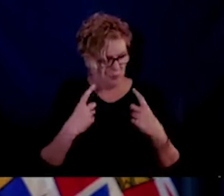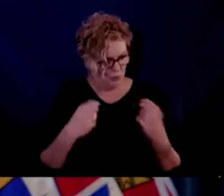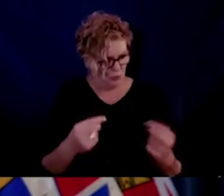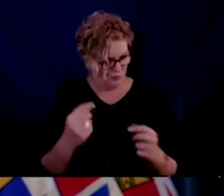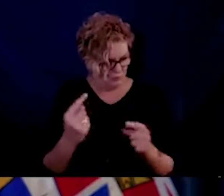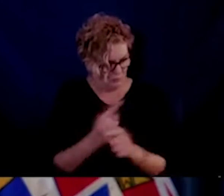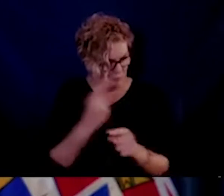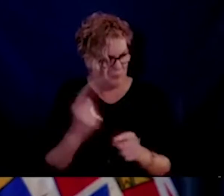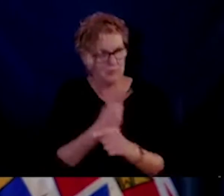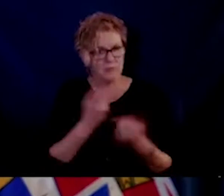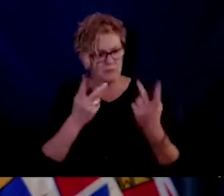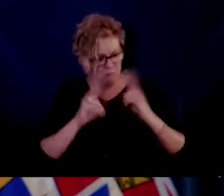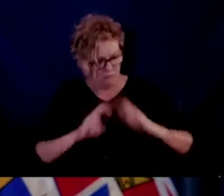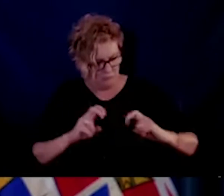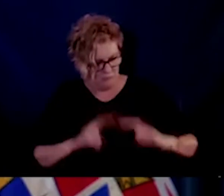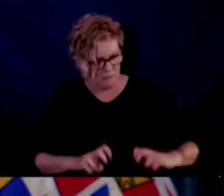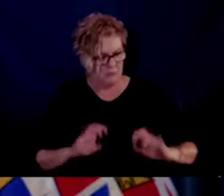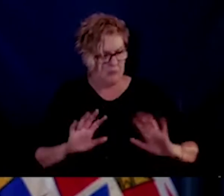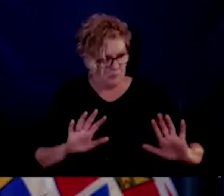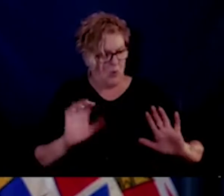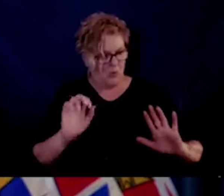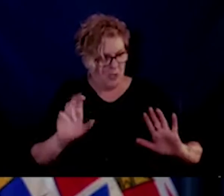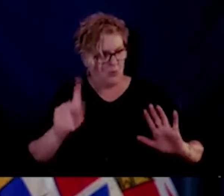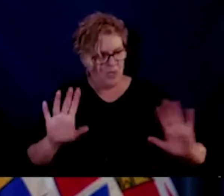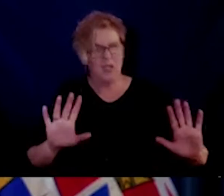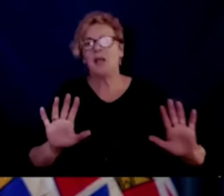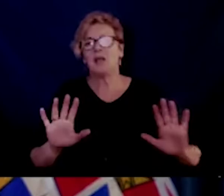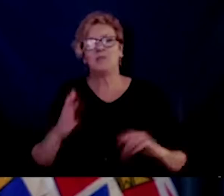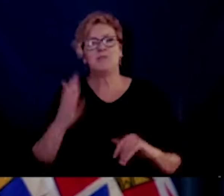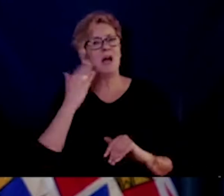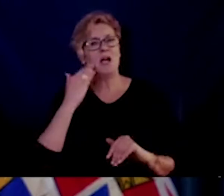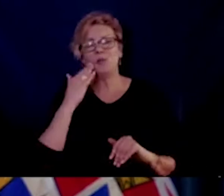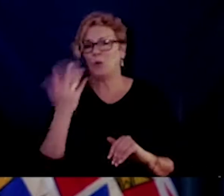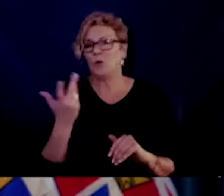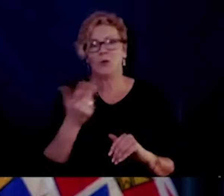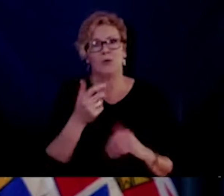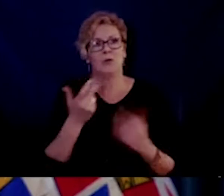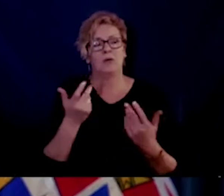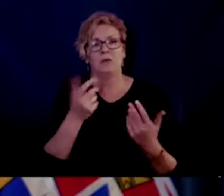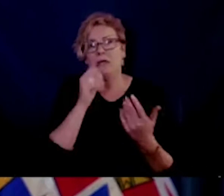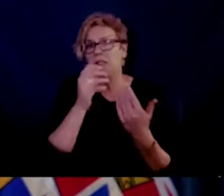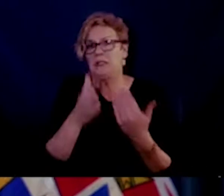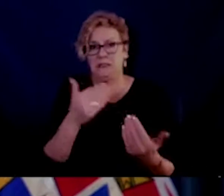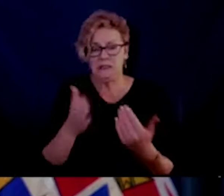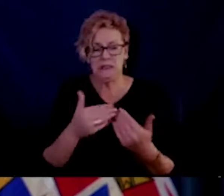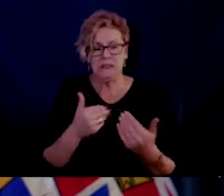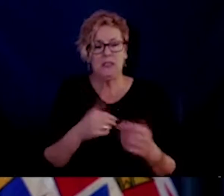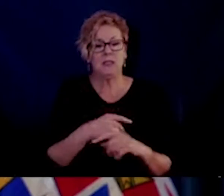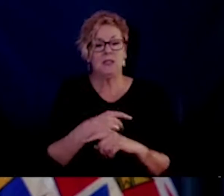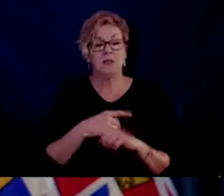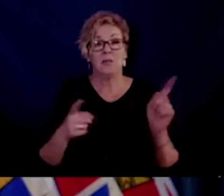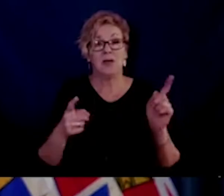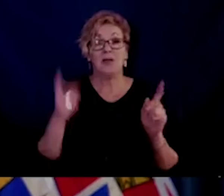jurisdiction around us and around the world, that we've seen a resurgence of cases. And we're not immune to that here. And in the last 2